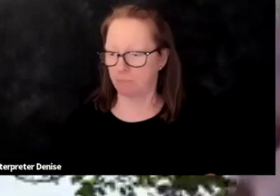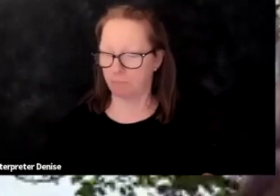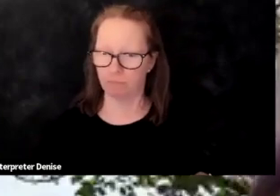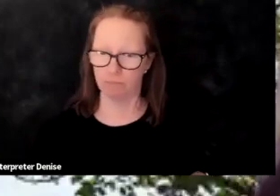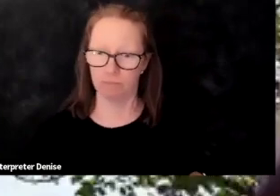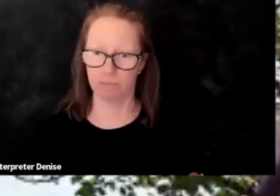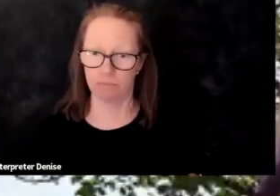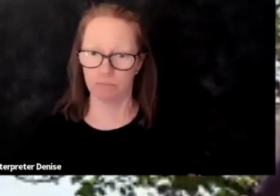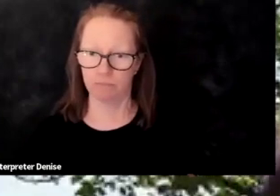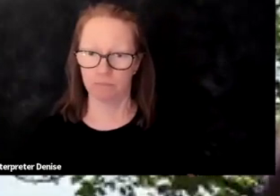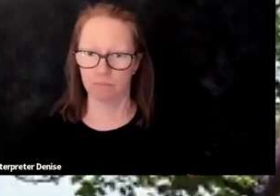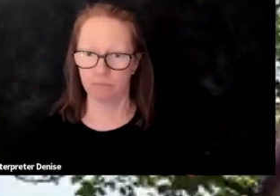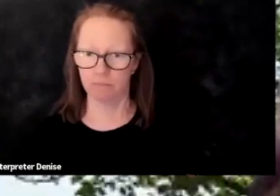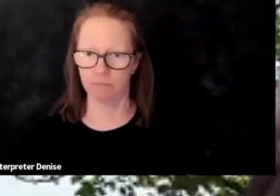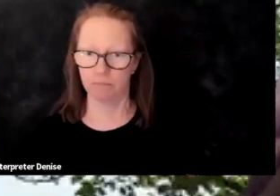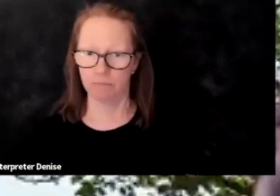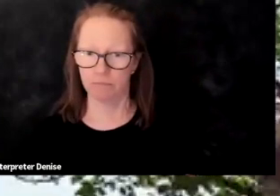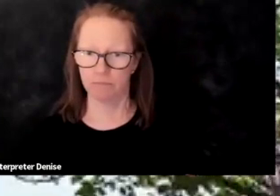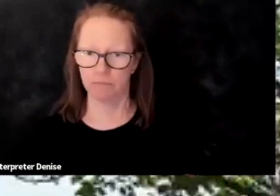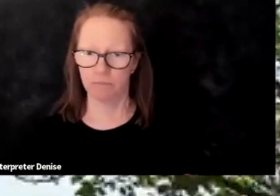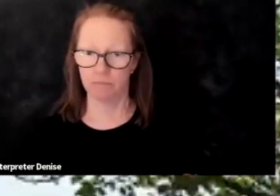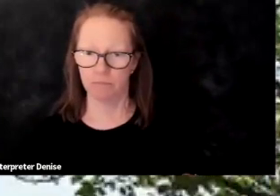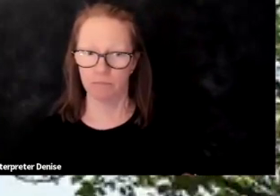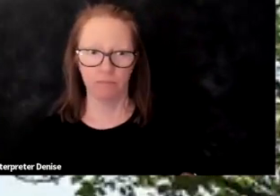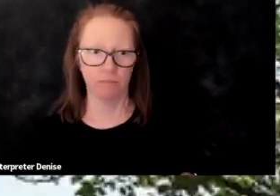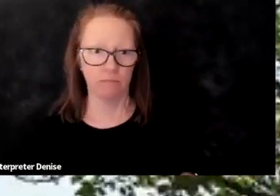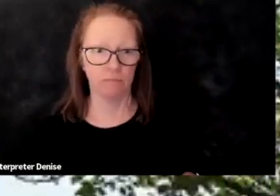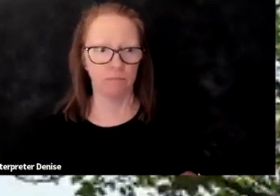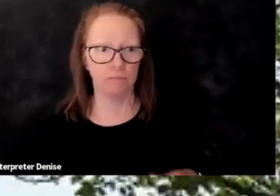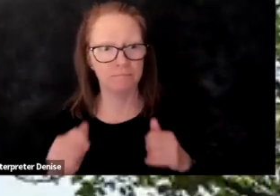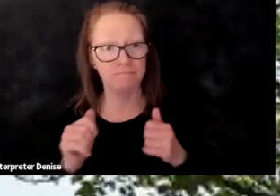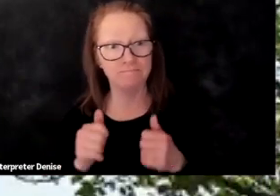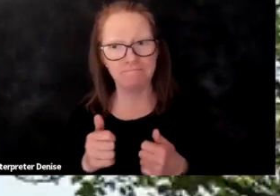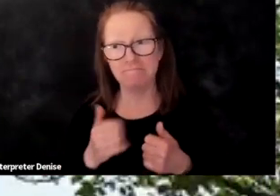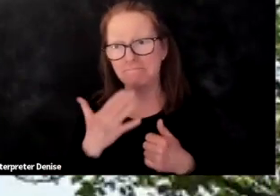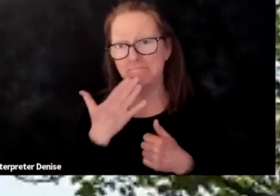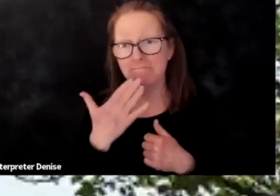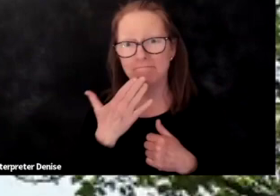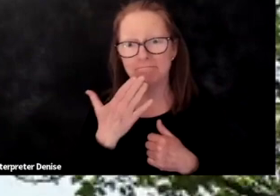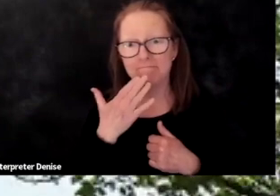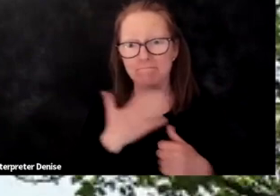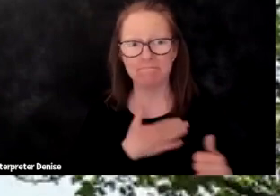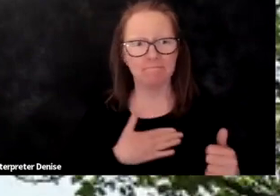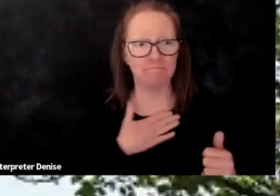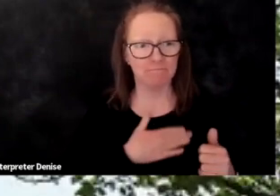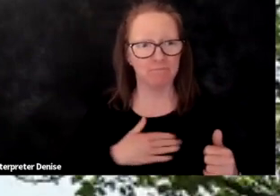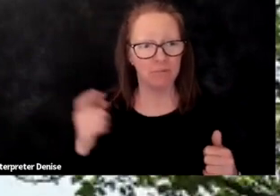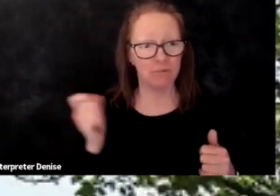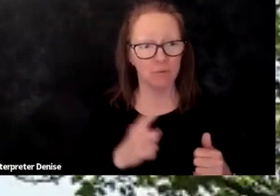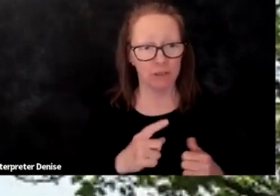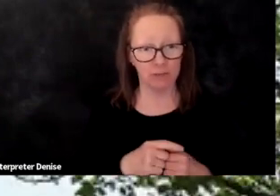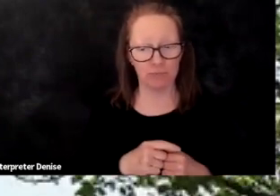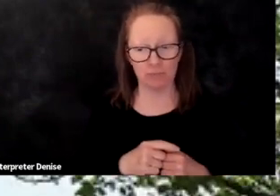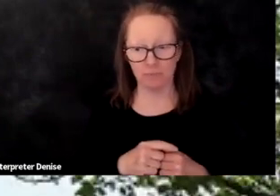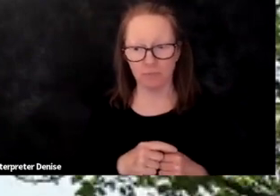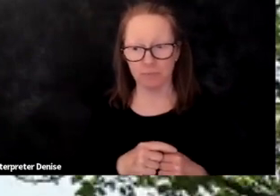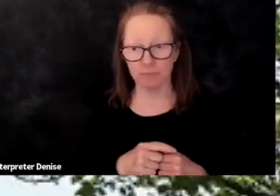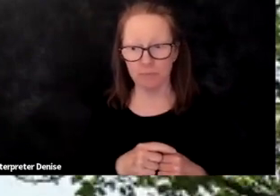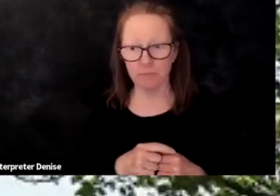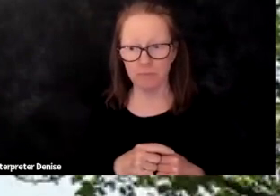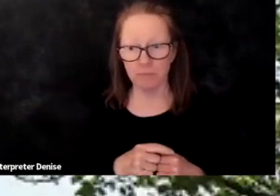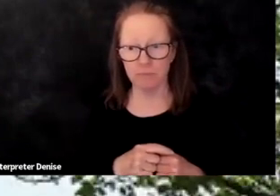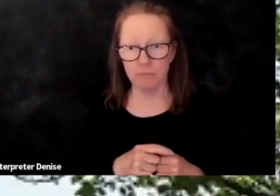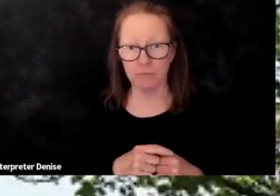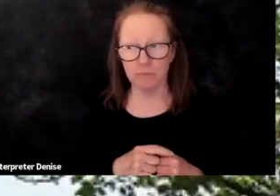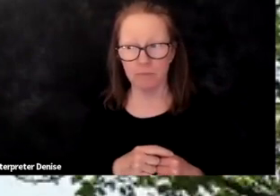Absolutely. Thanks for all. And I just appreciate the question, Bridget. And so I'm going to see if we can go to